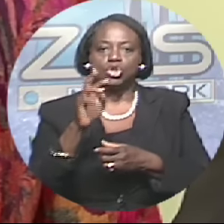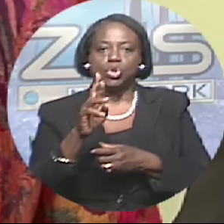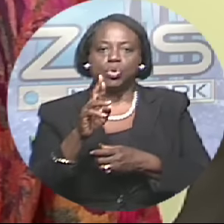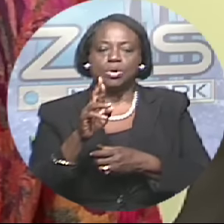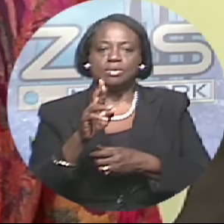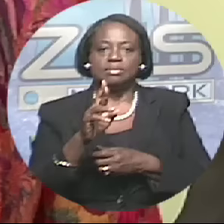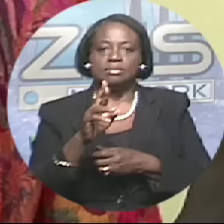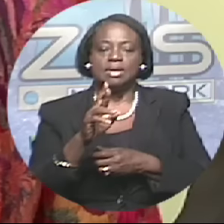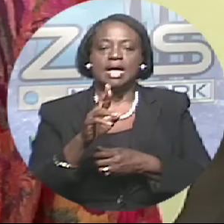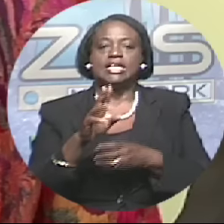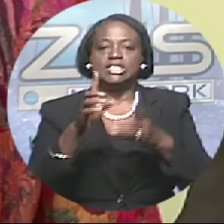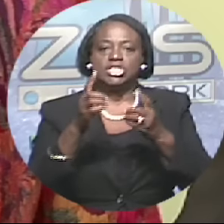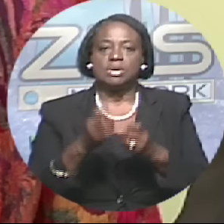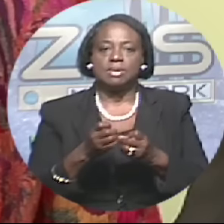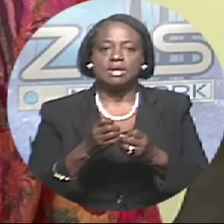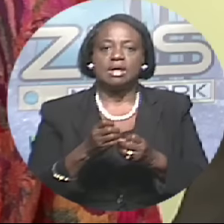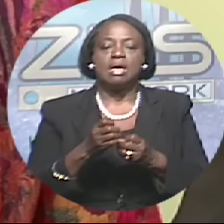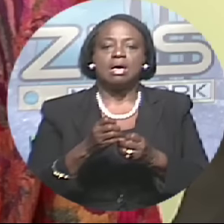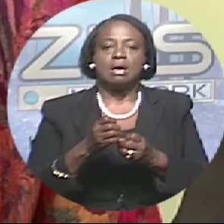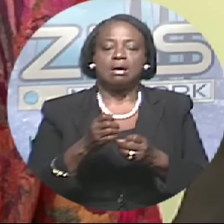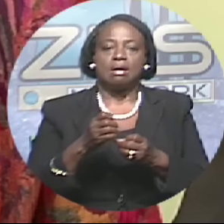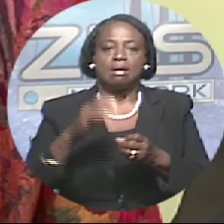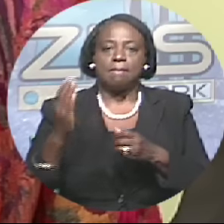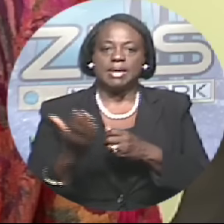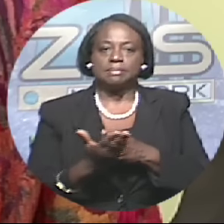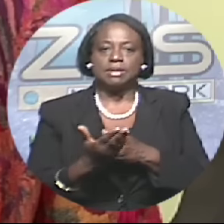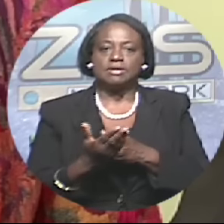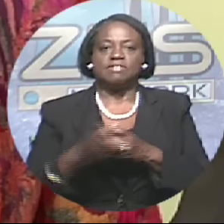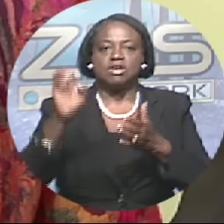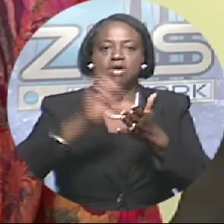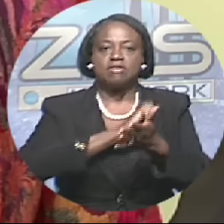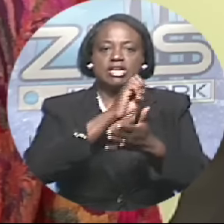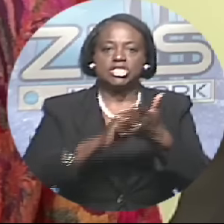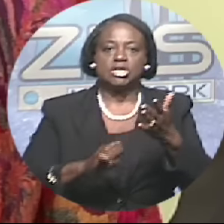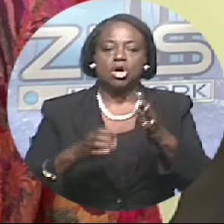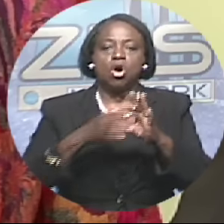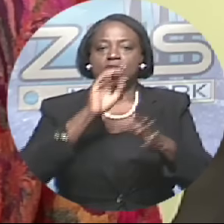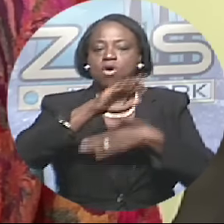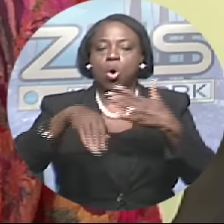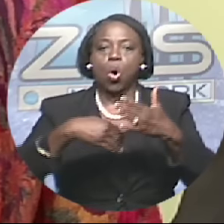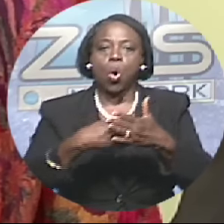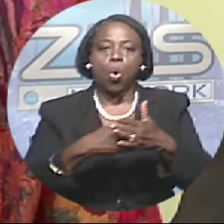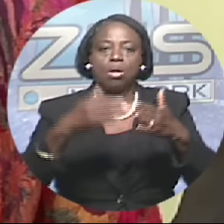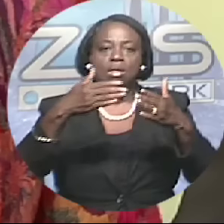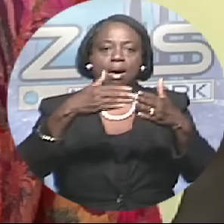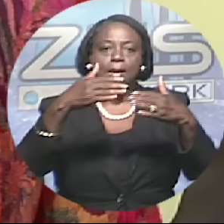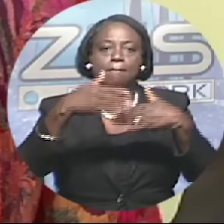determined commitment to the eradication of every barrier necessary for